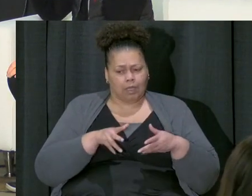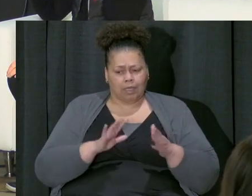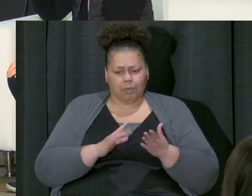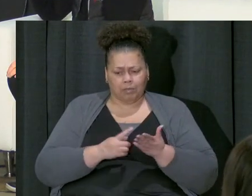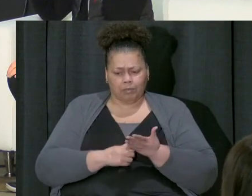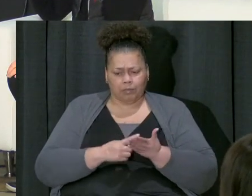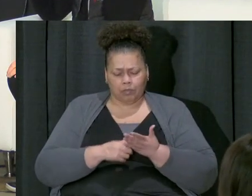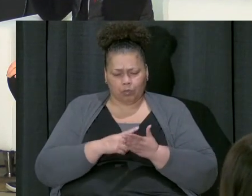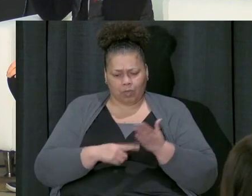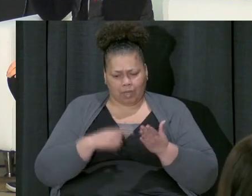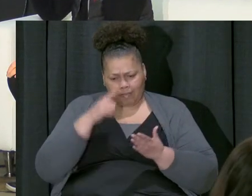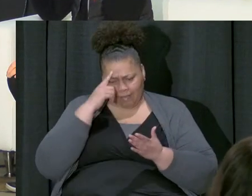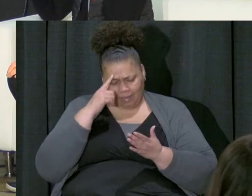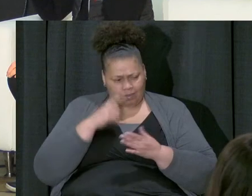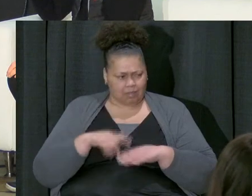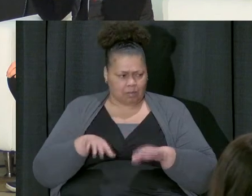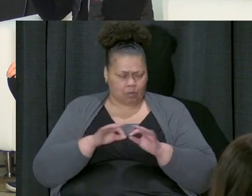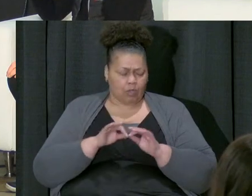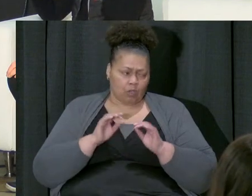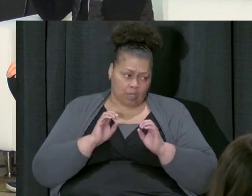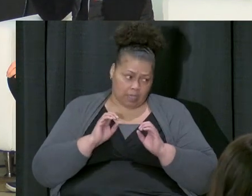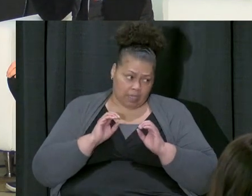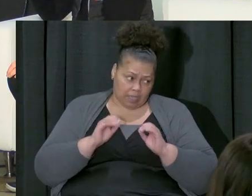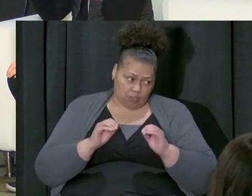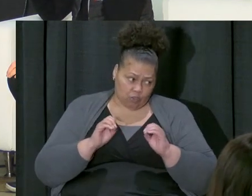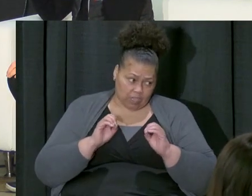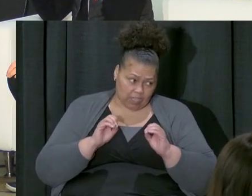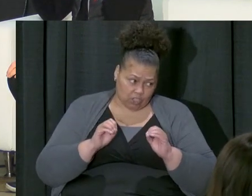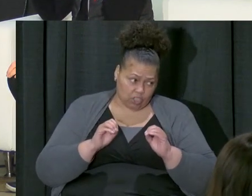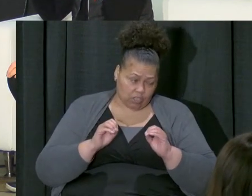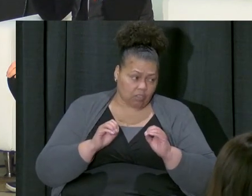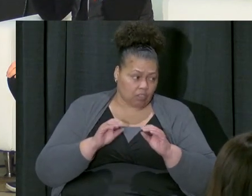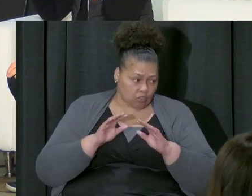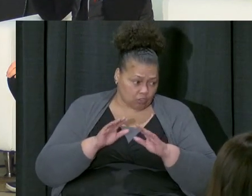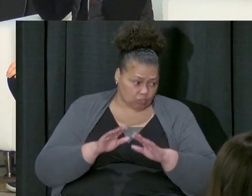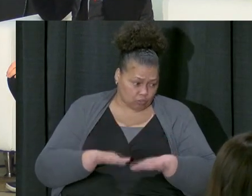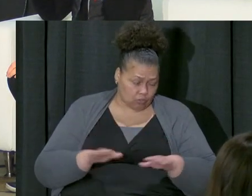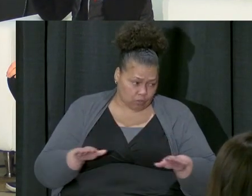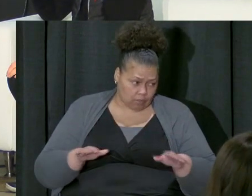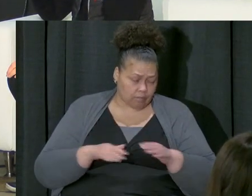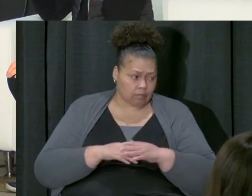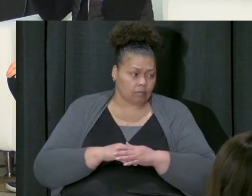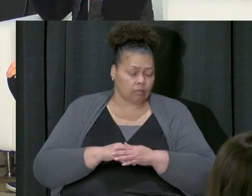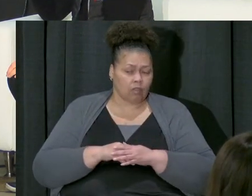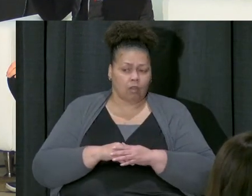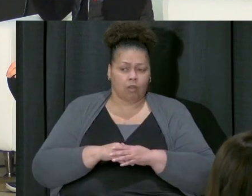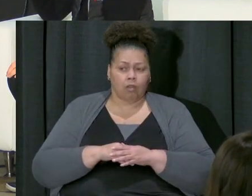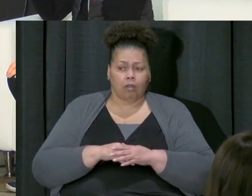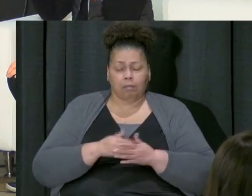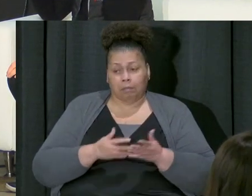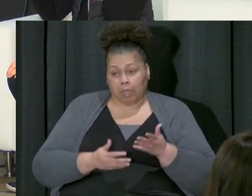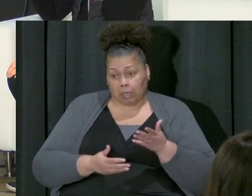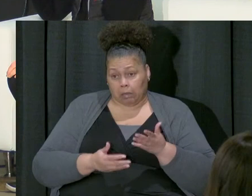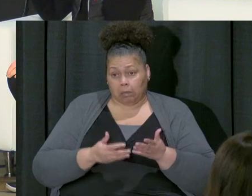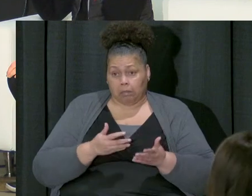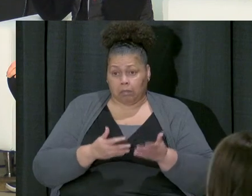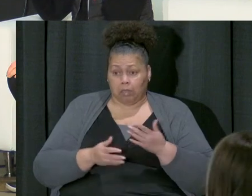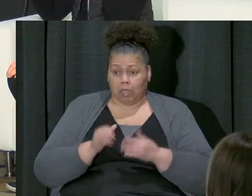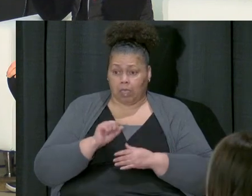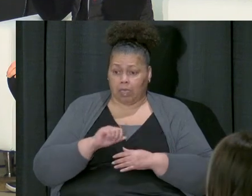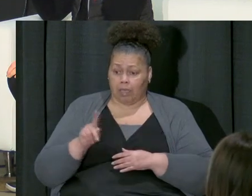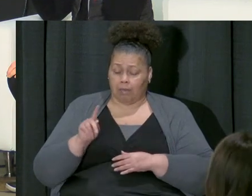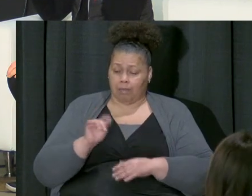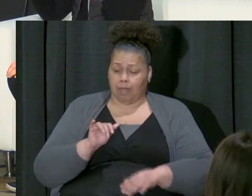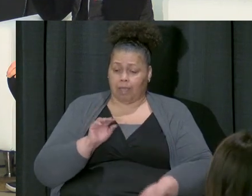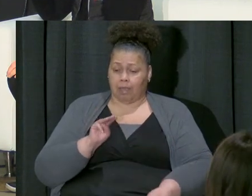and that's education and children. Mm-hmm. Because perhaps getting an app like MIDIS